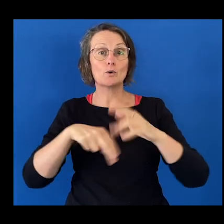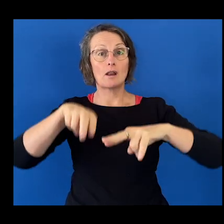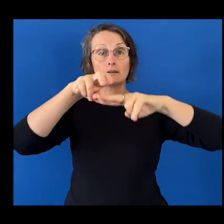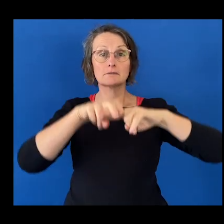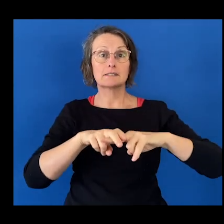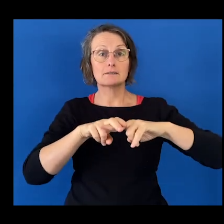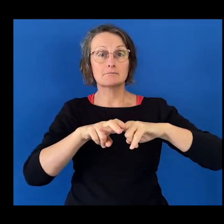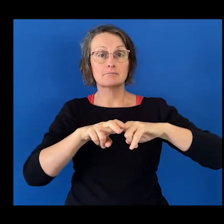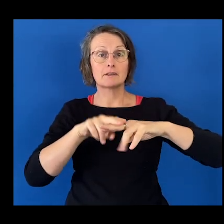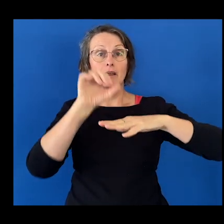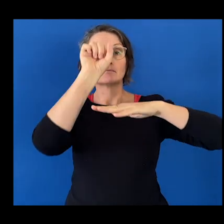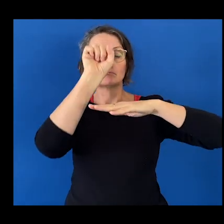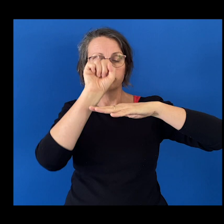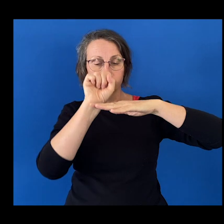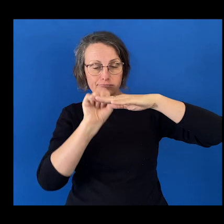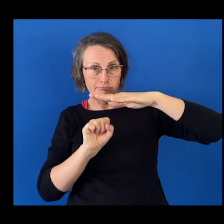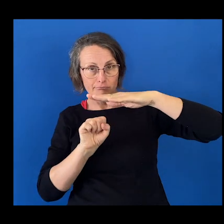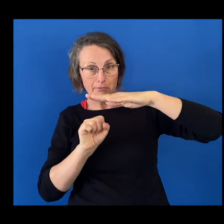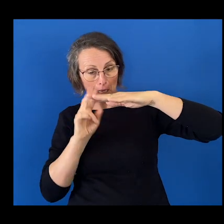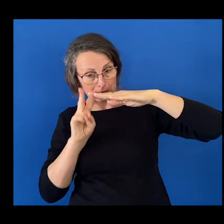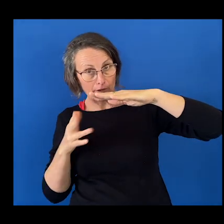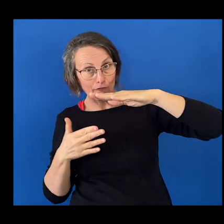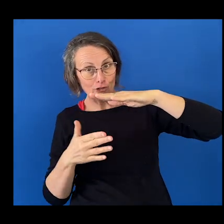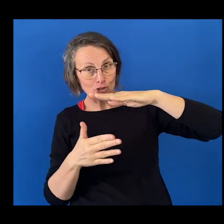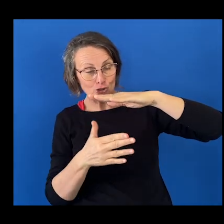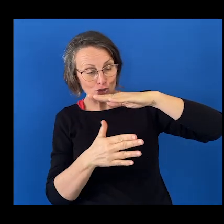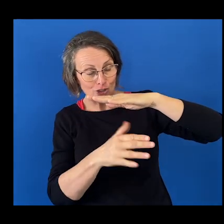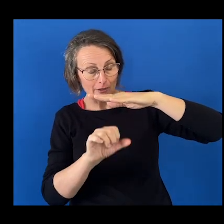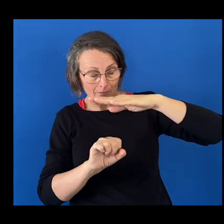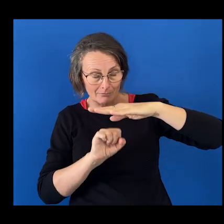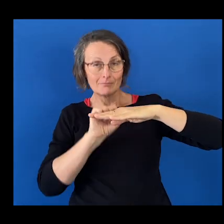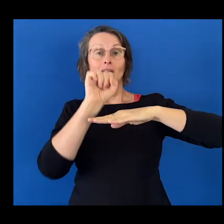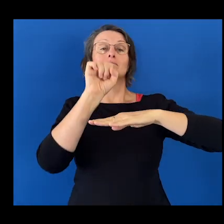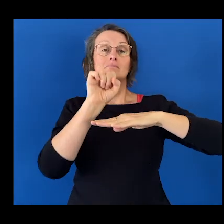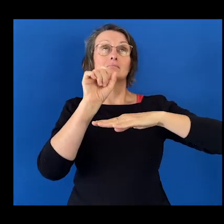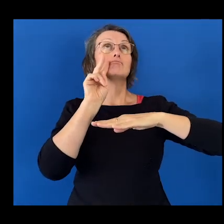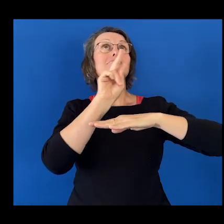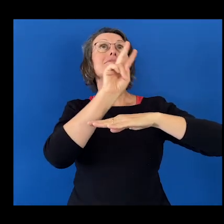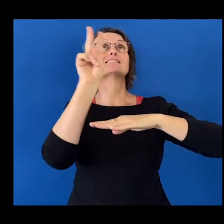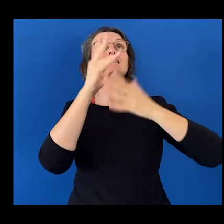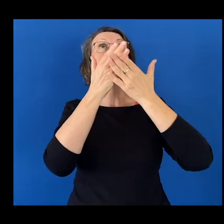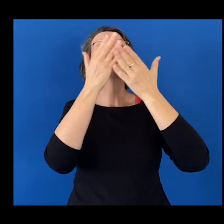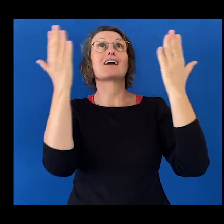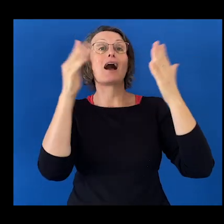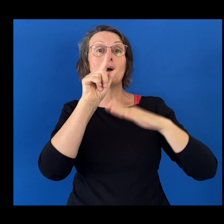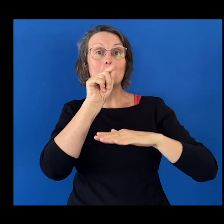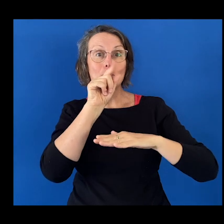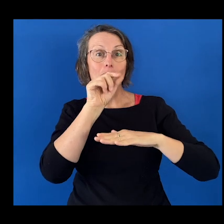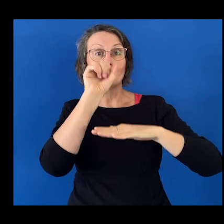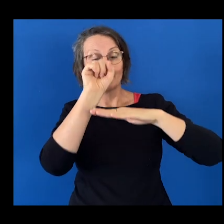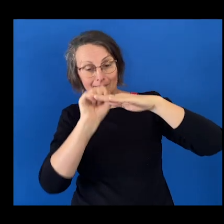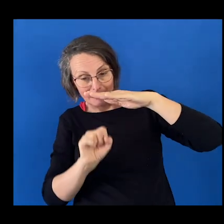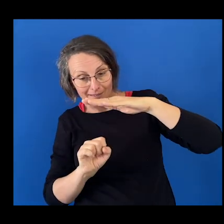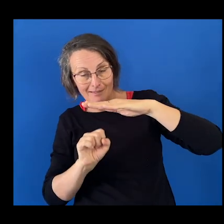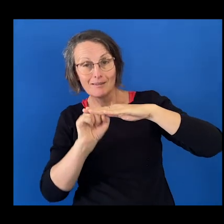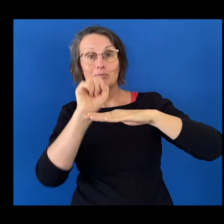and kind of every now and then bobbing his head down under the water and seeing the fish, and then coming up again and seeing the birds,